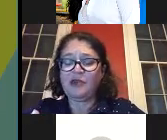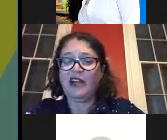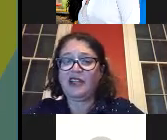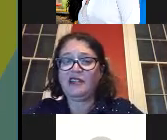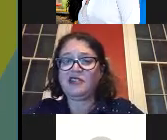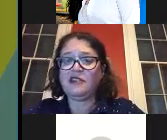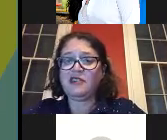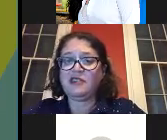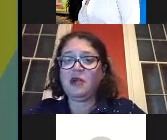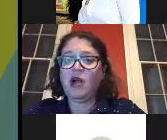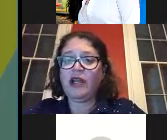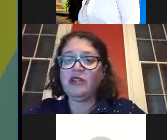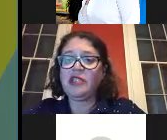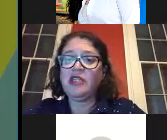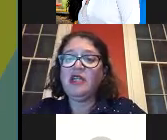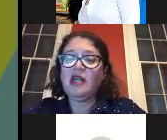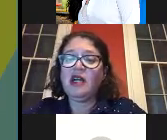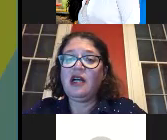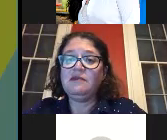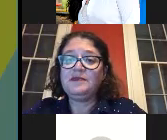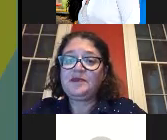providers are providing the services as required.